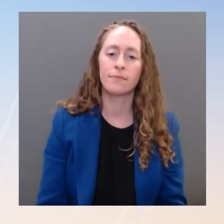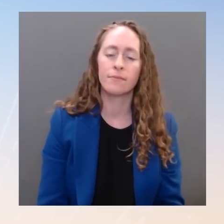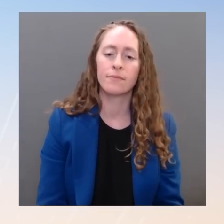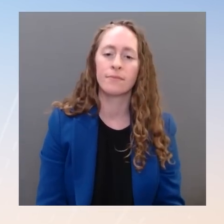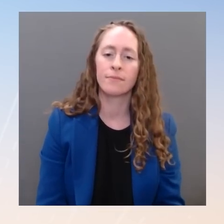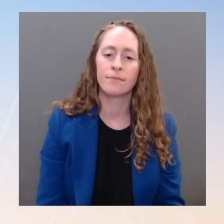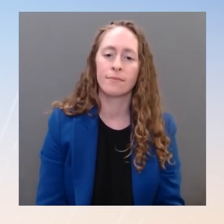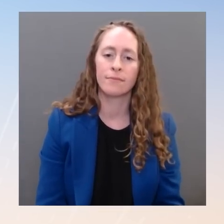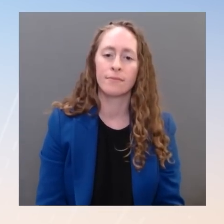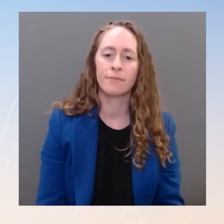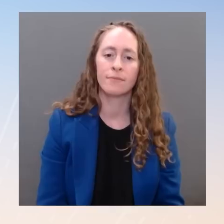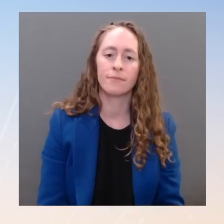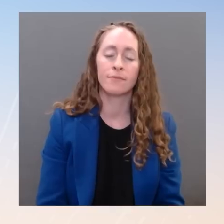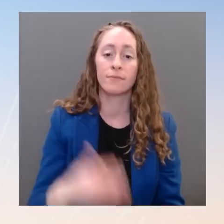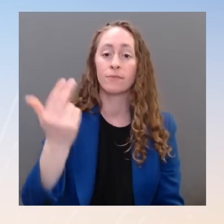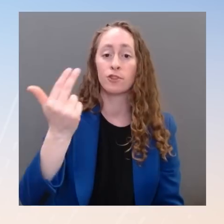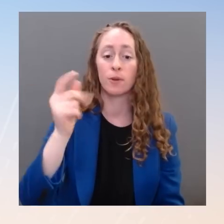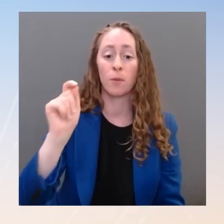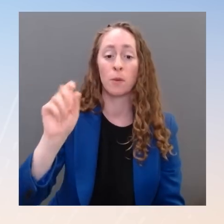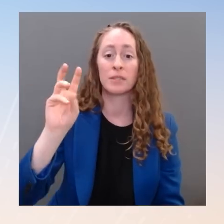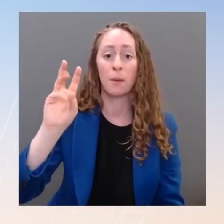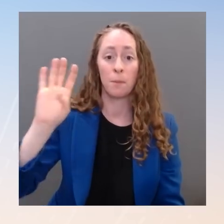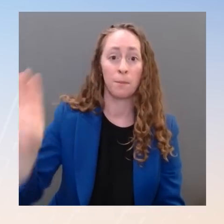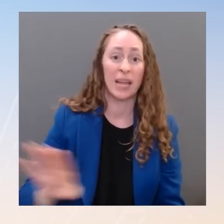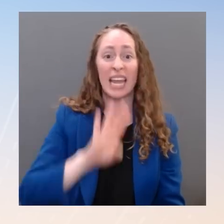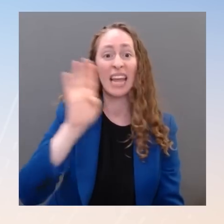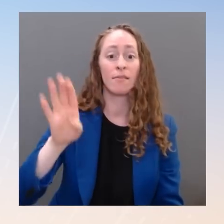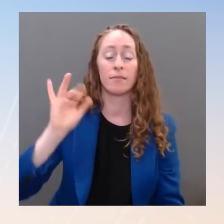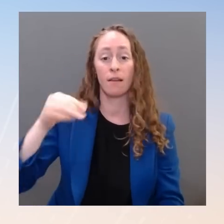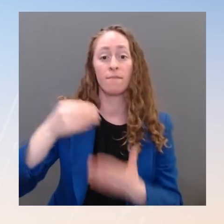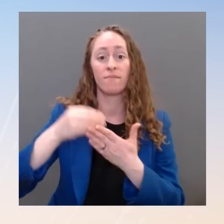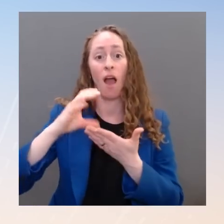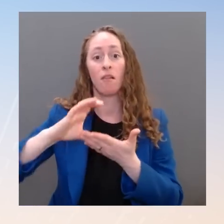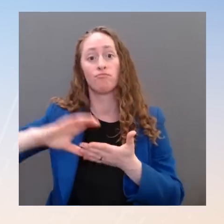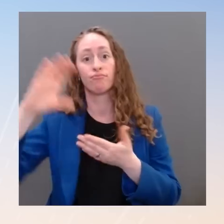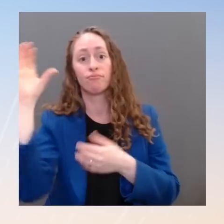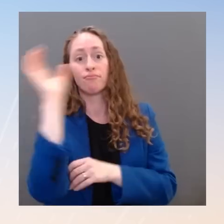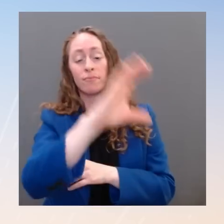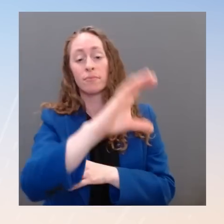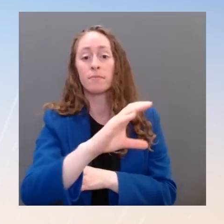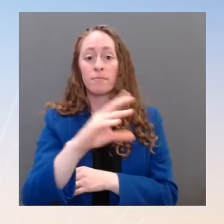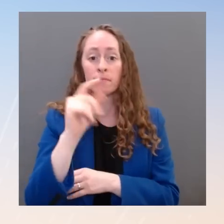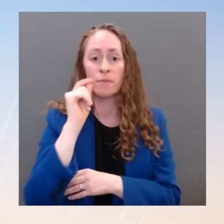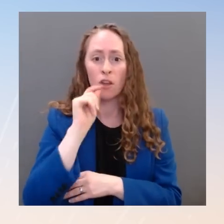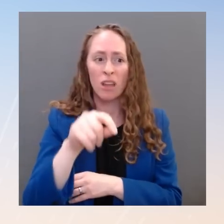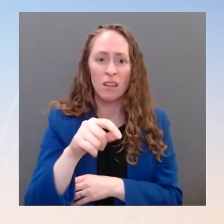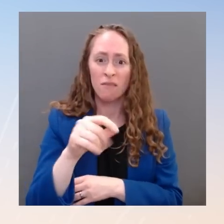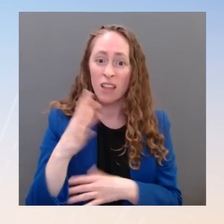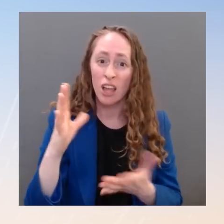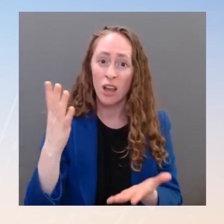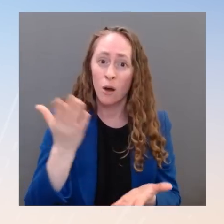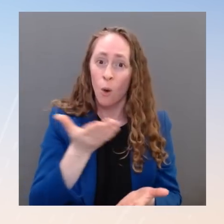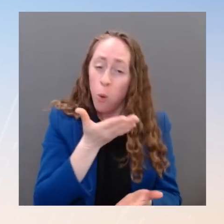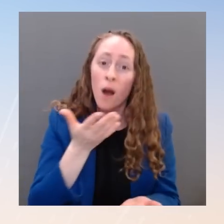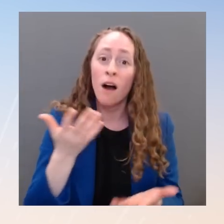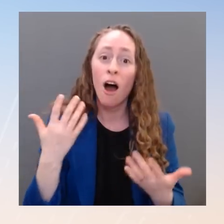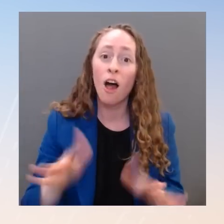spent at this point? Reporters are still trying to understand the answer to that. Well, I noted a little bit earlier, I think,